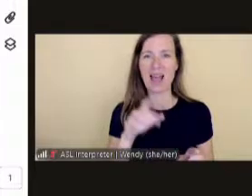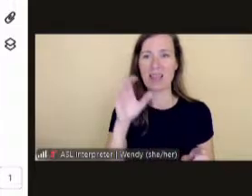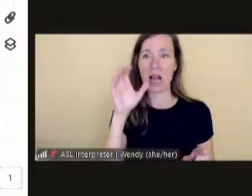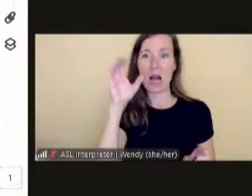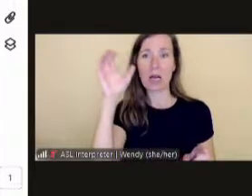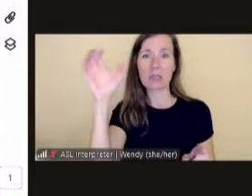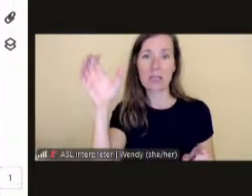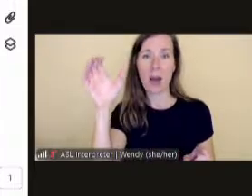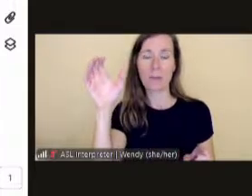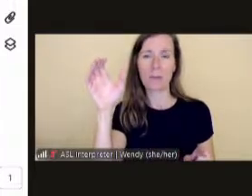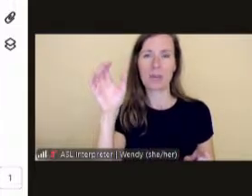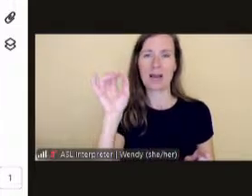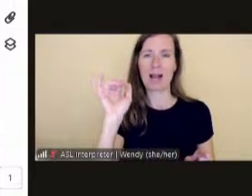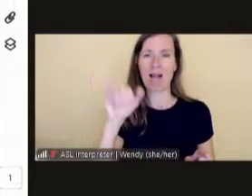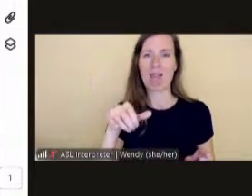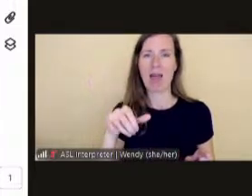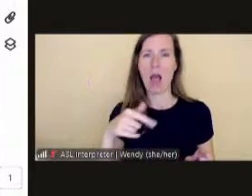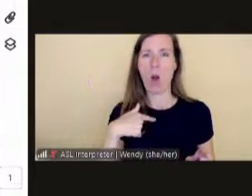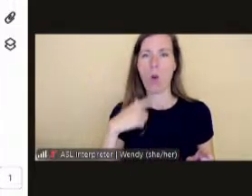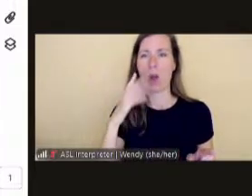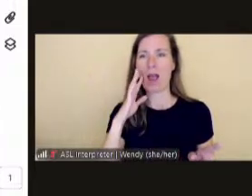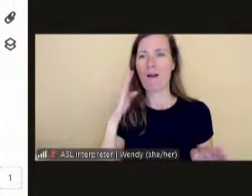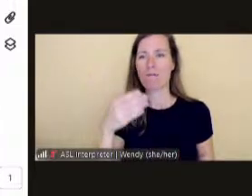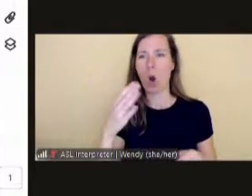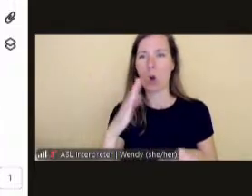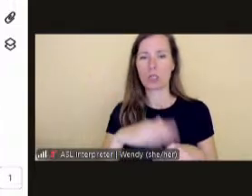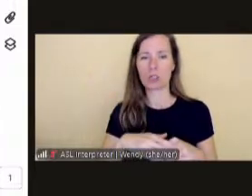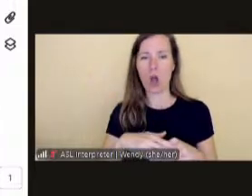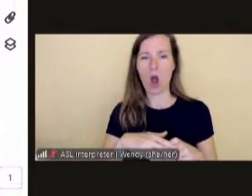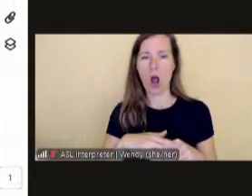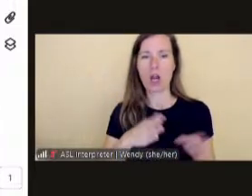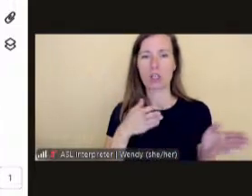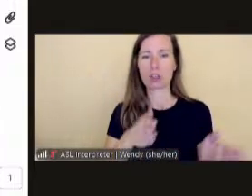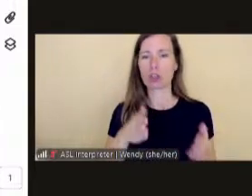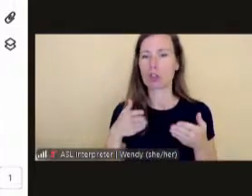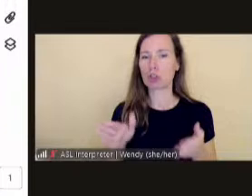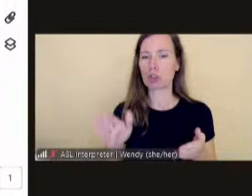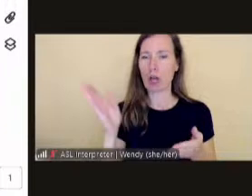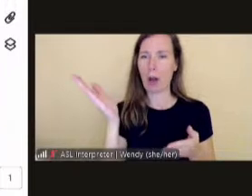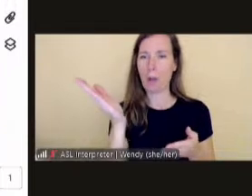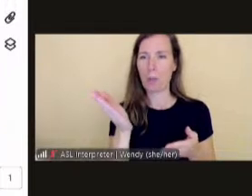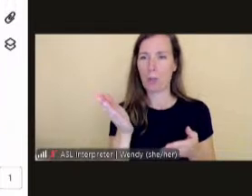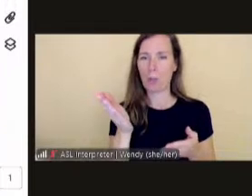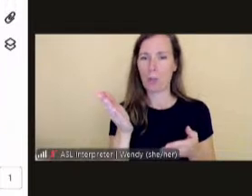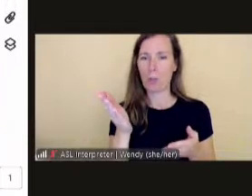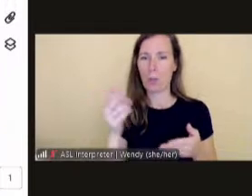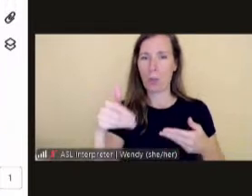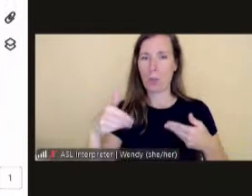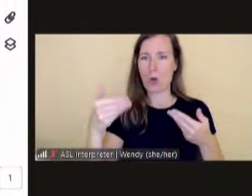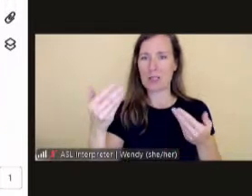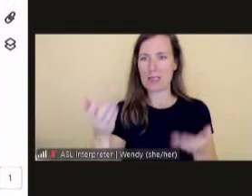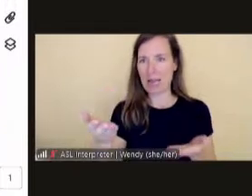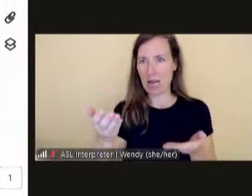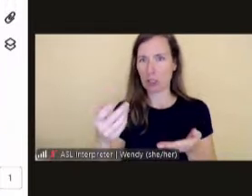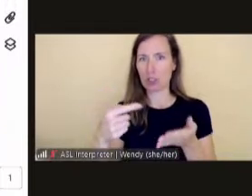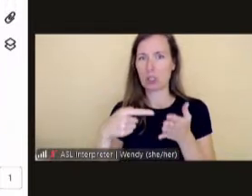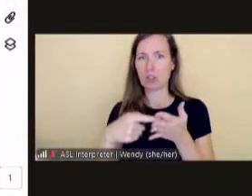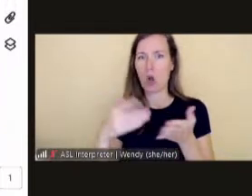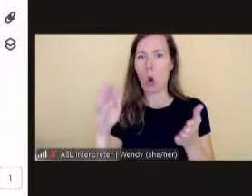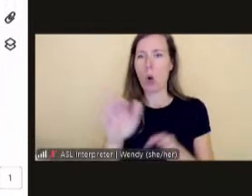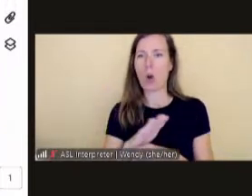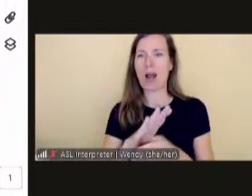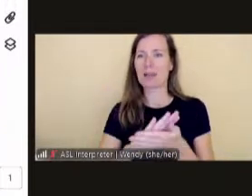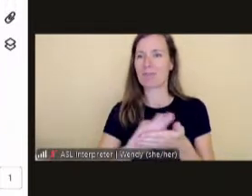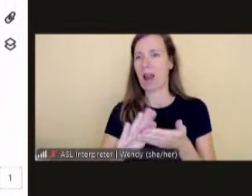that we focus on the street presentation that both creates a nice aesthetic for the